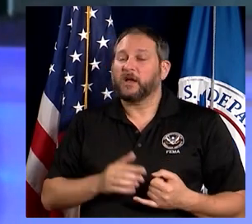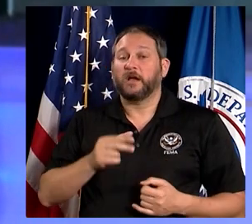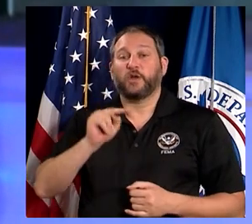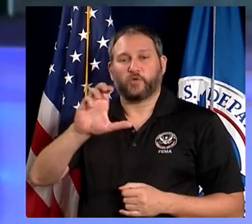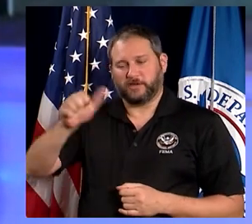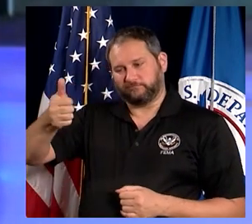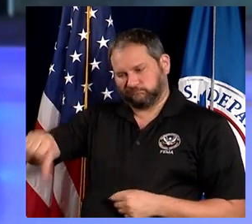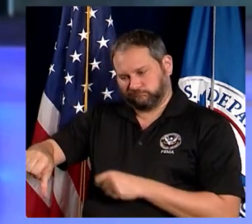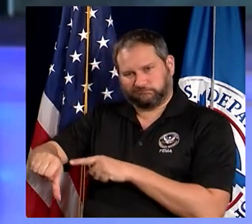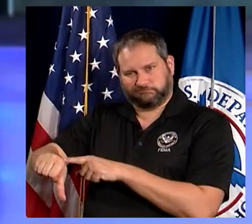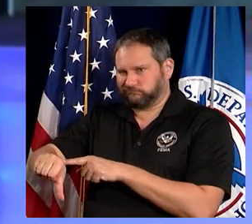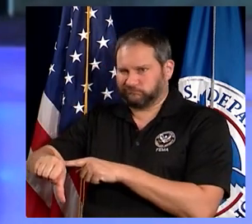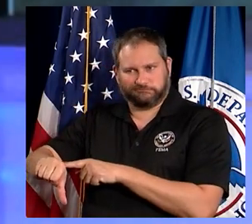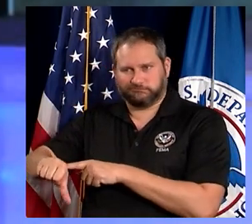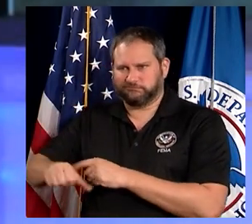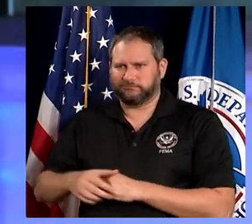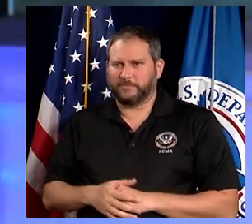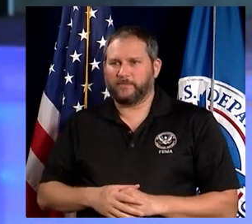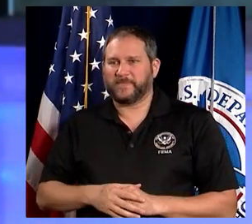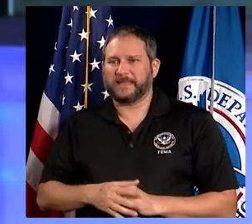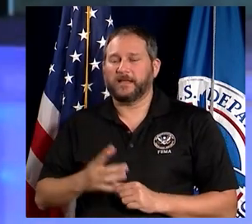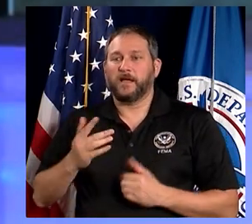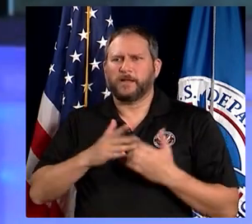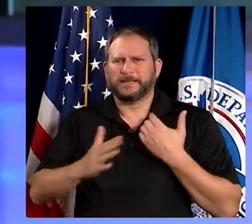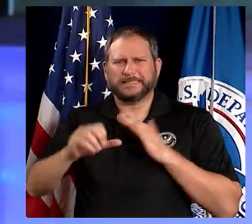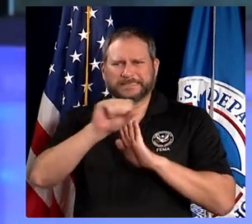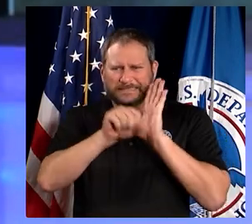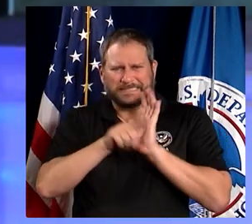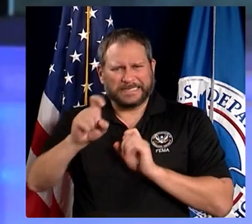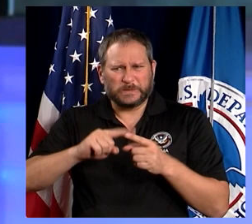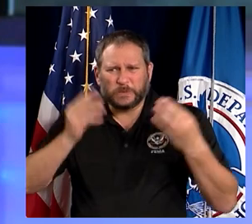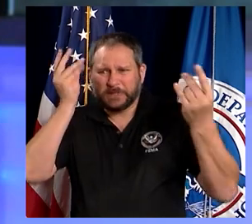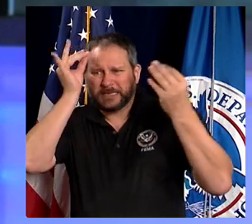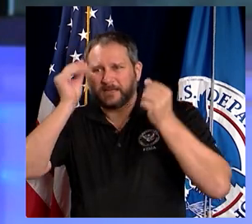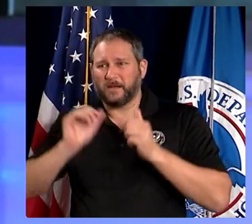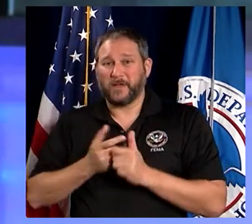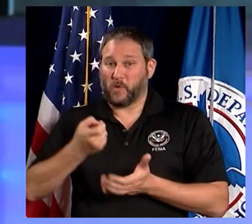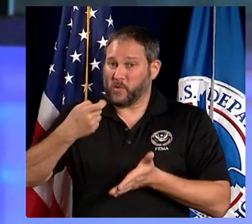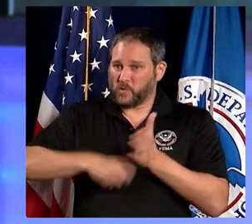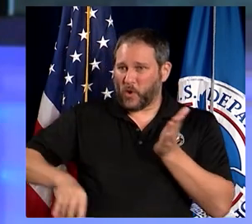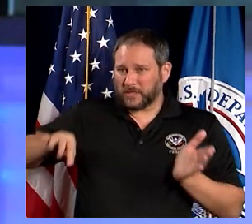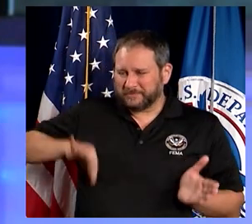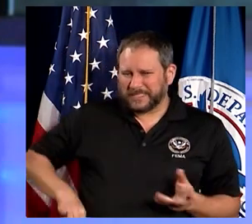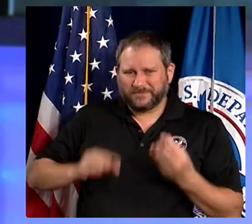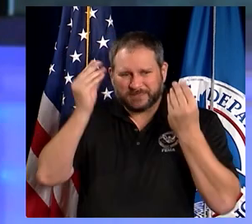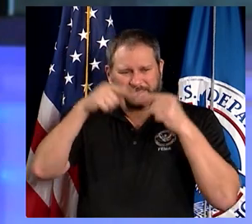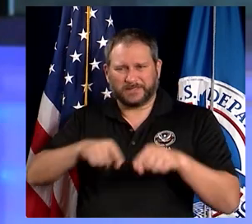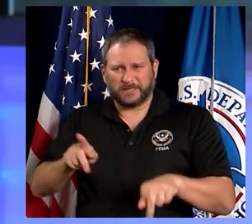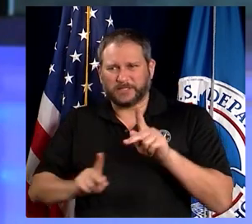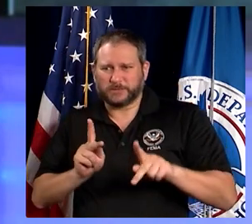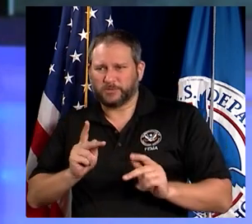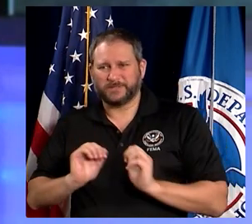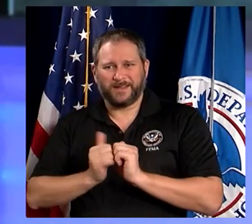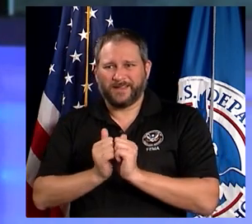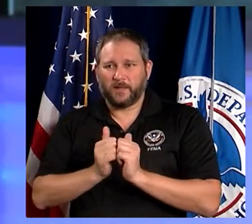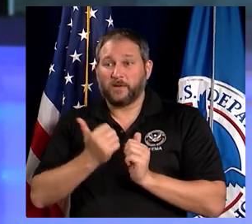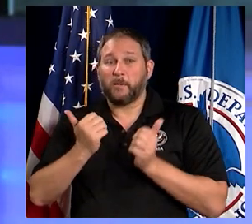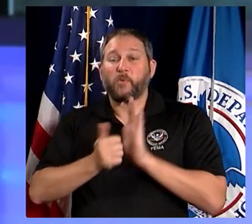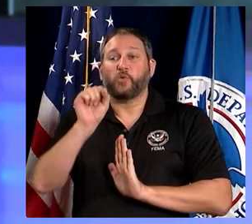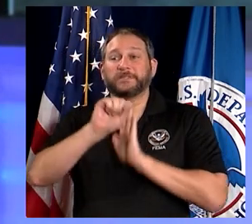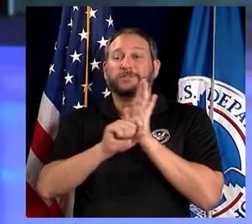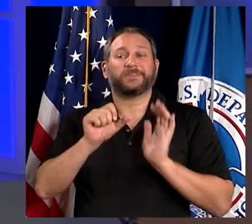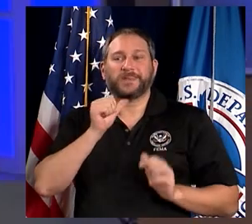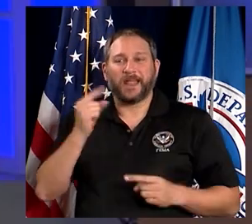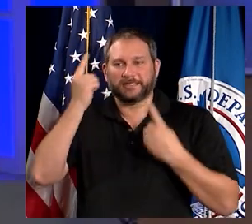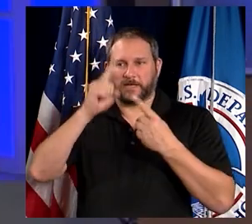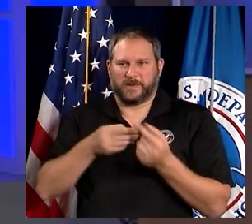these cost-benefit allocations. For instance, most states don't consider the lost economic productivity caused by a